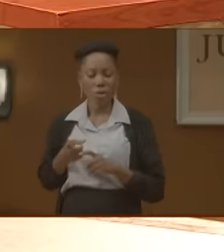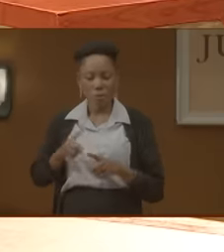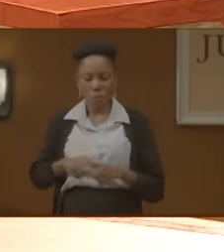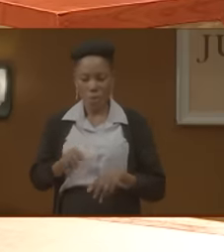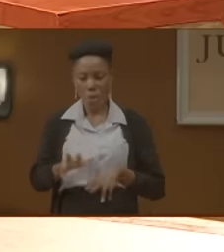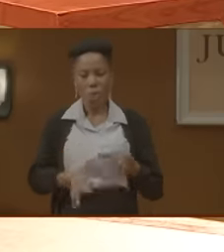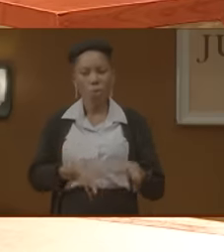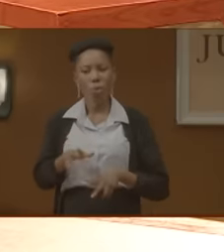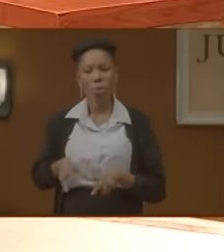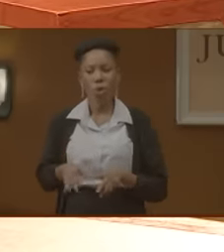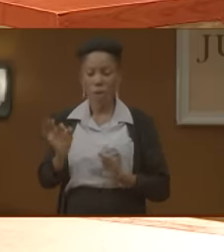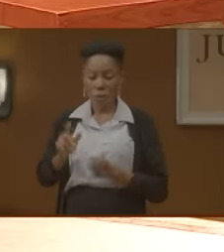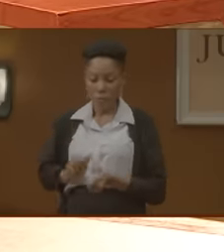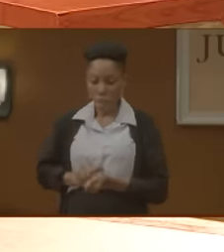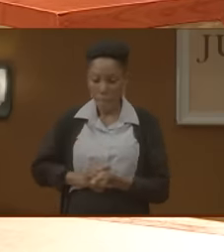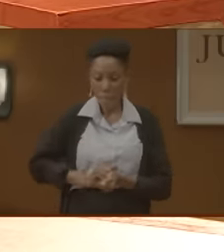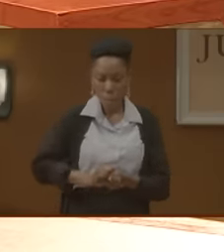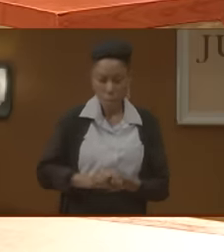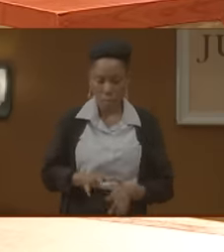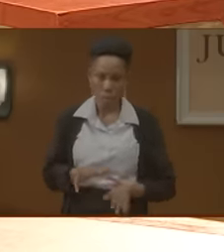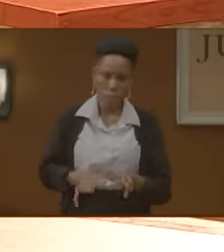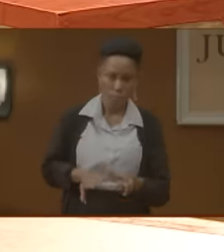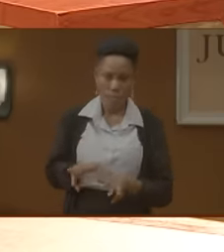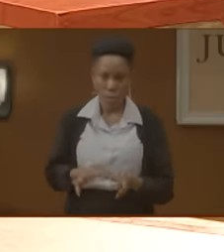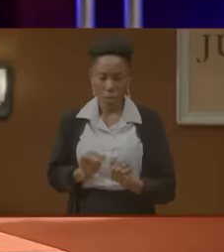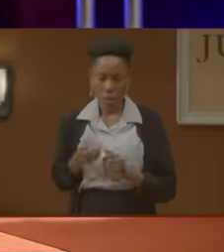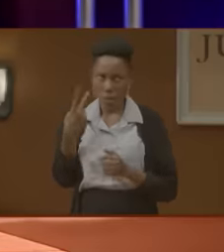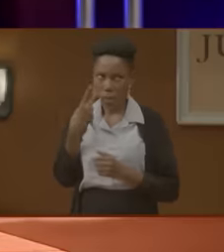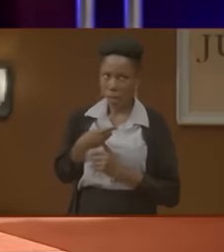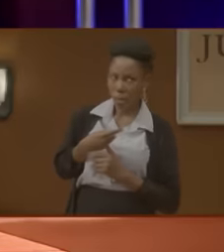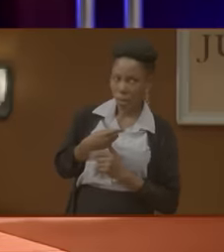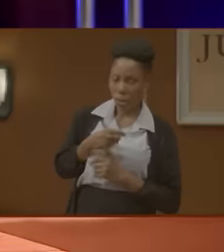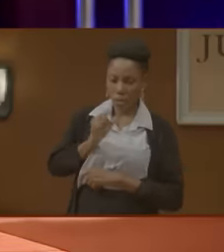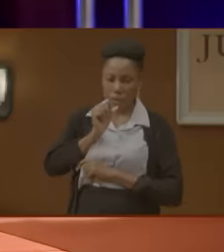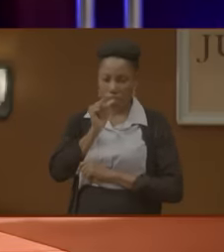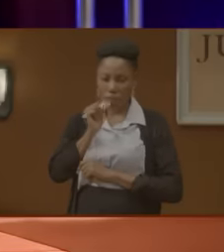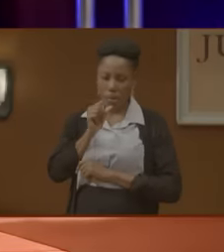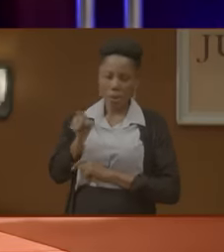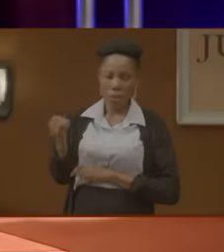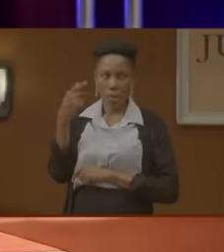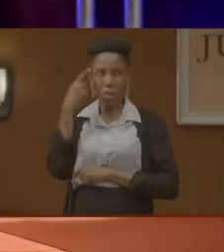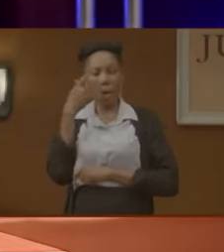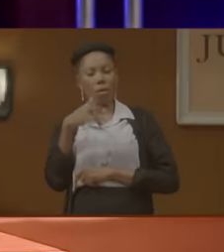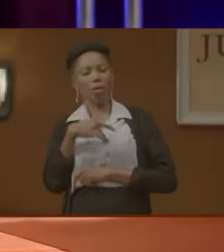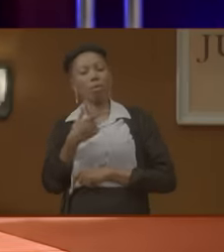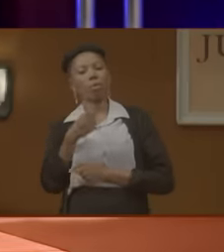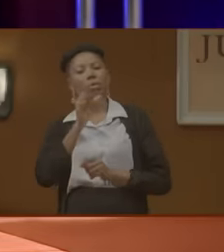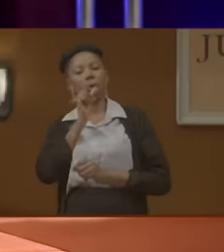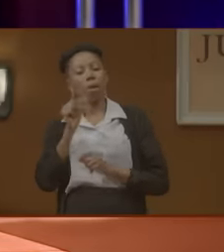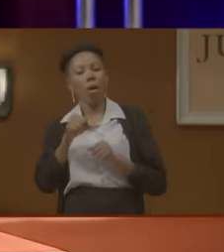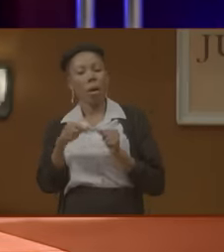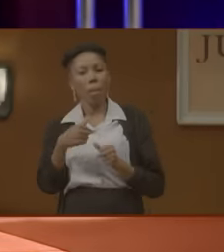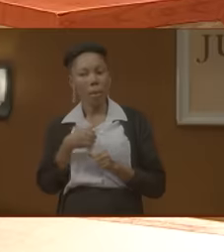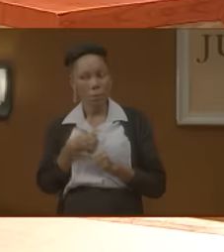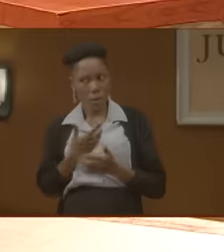community. Because by the time you pass two, three people, and then they put her together, and then they giggle something, of course, you will anticipate that. Uh-huh, this is the man